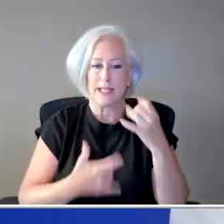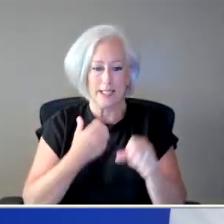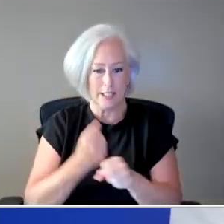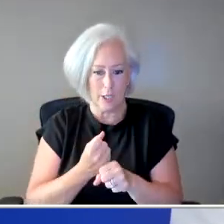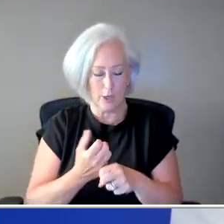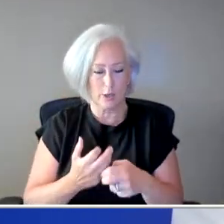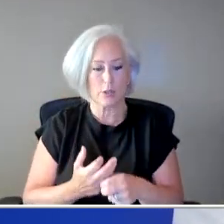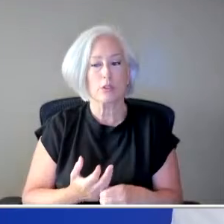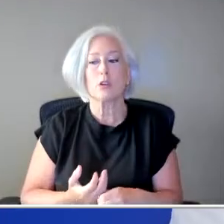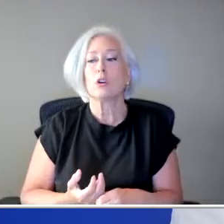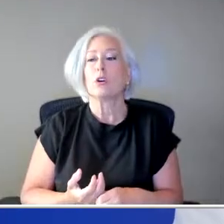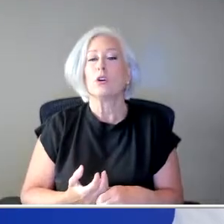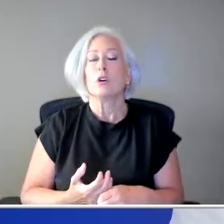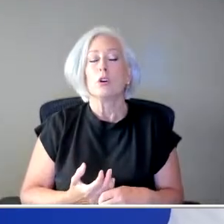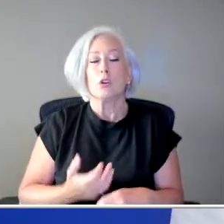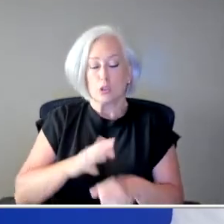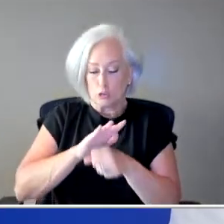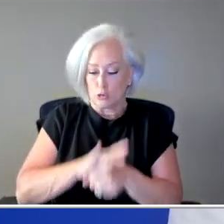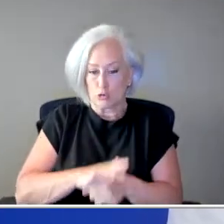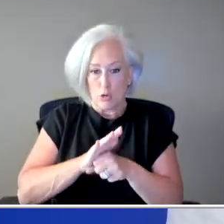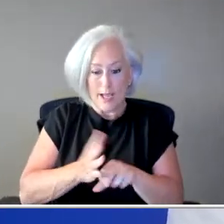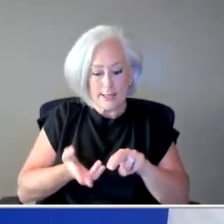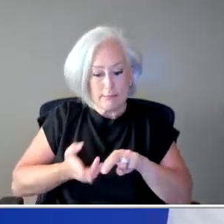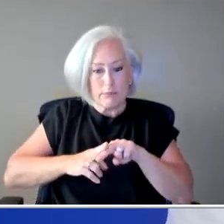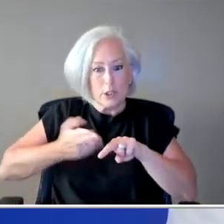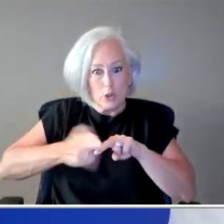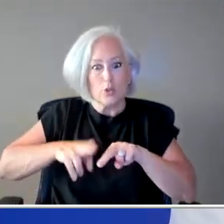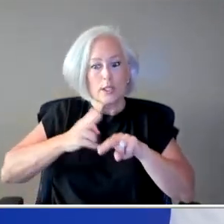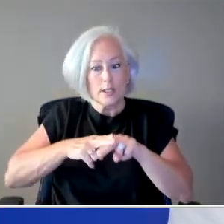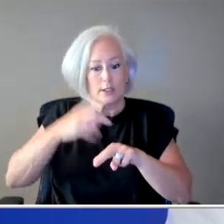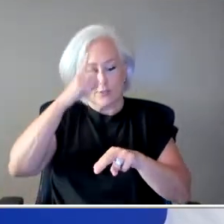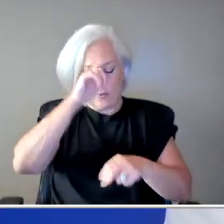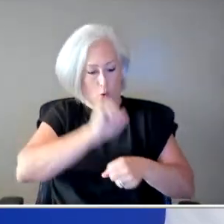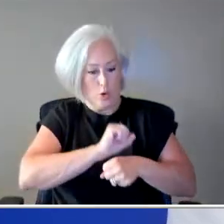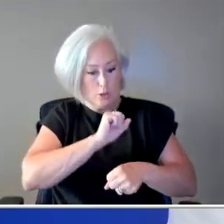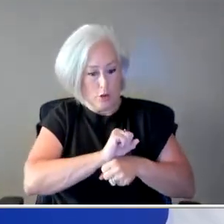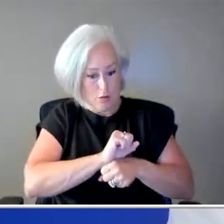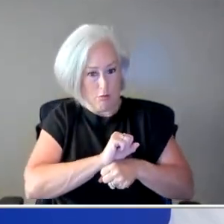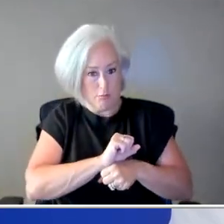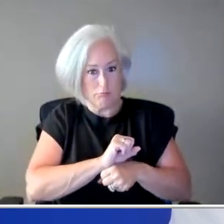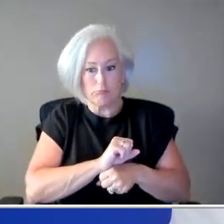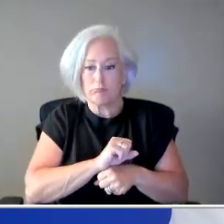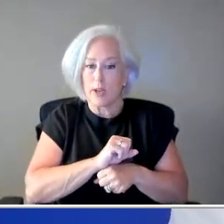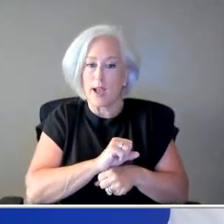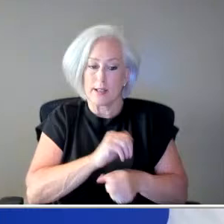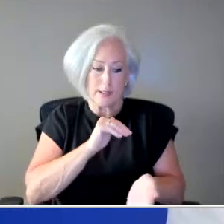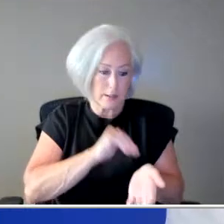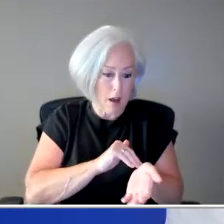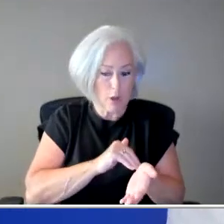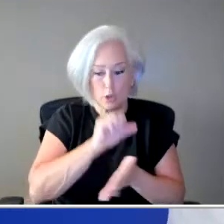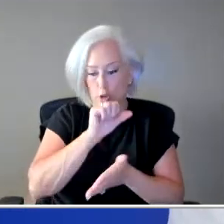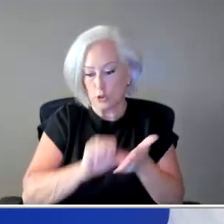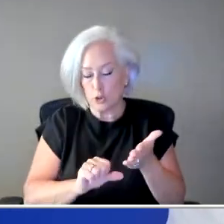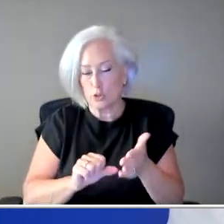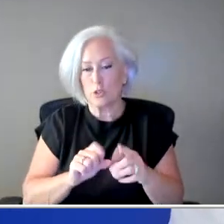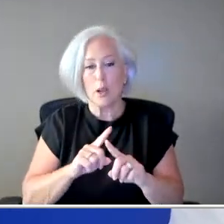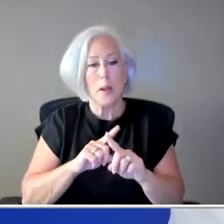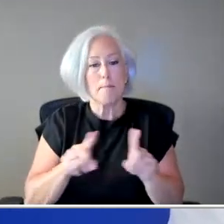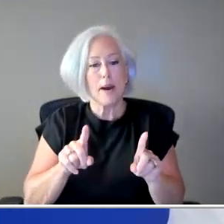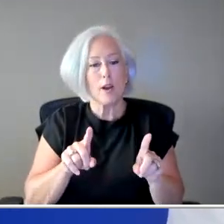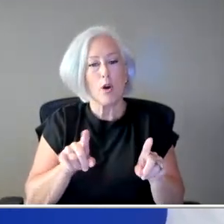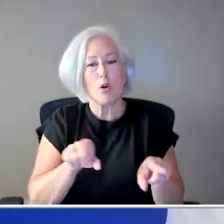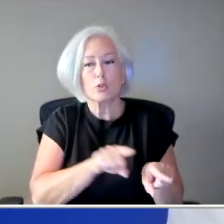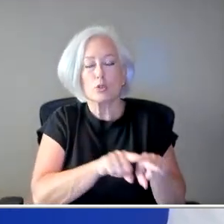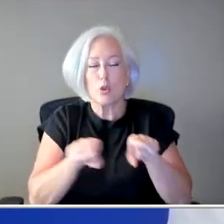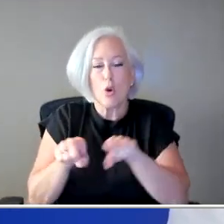have increased on us, not just to perform our job as physicians and surgeons, but the extra stuff that seems like that has happened